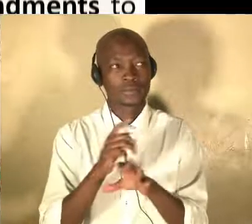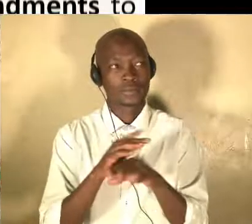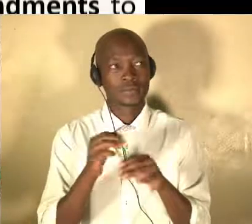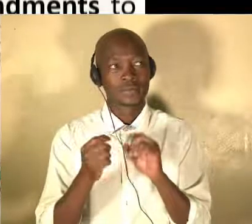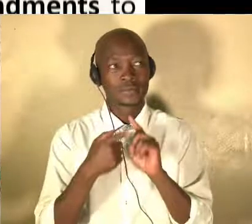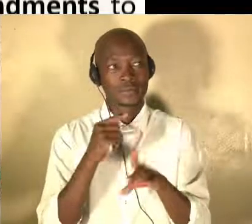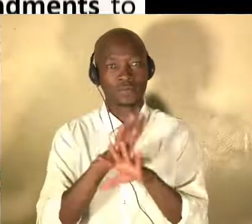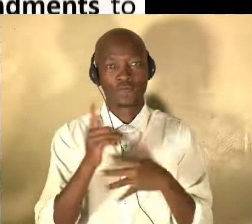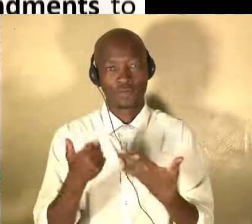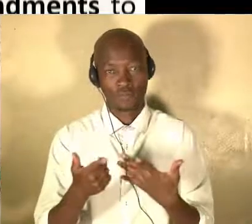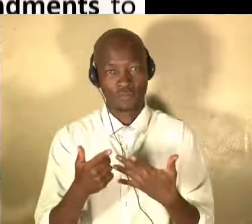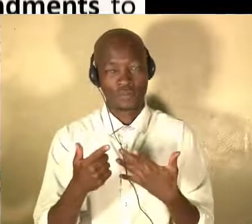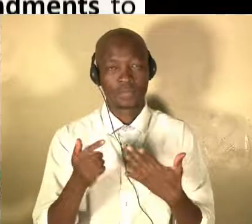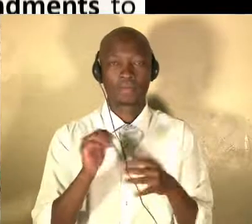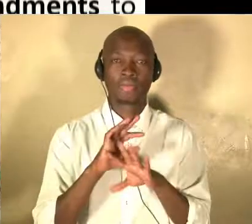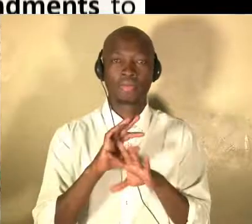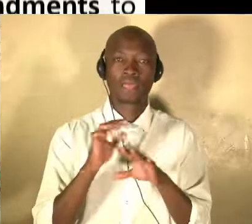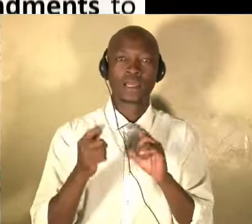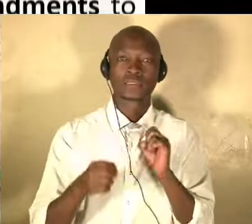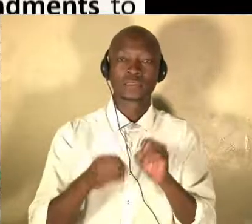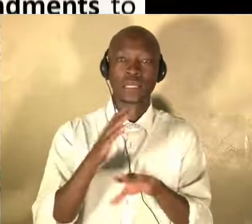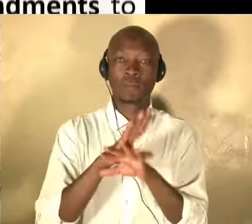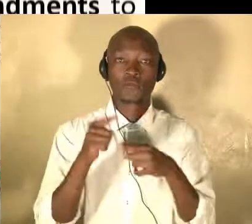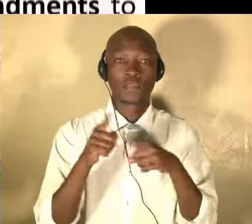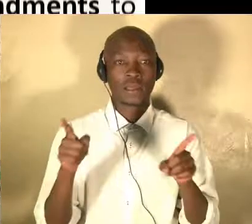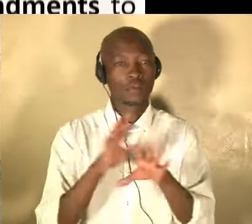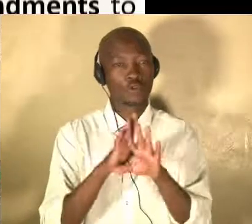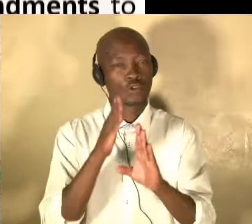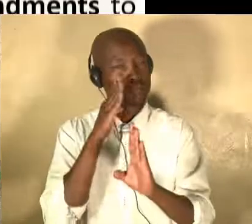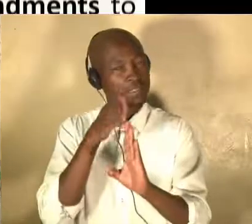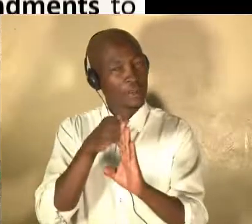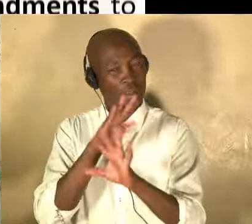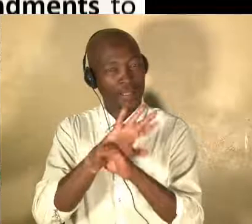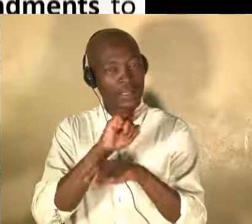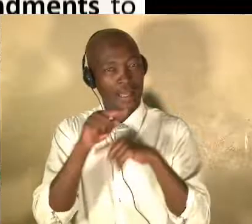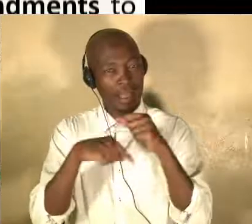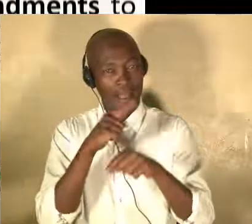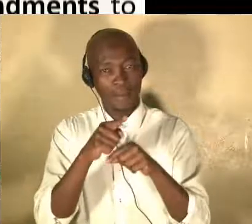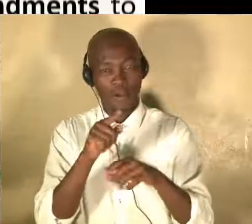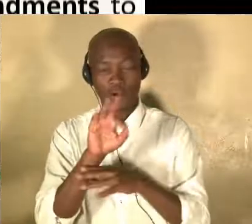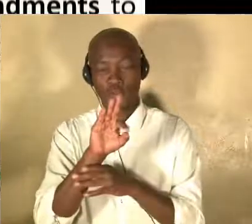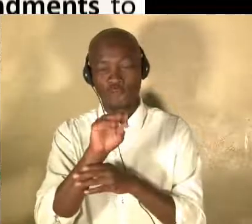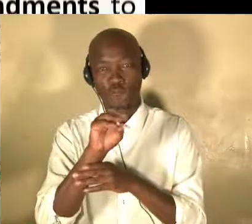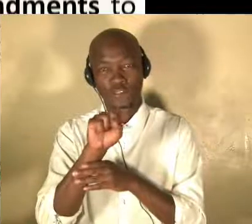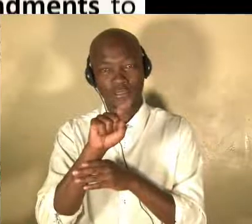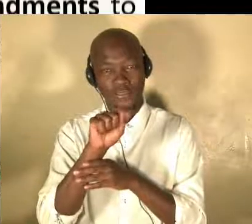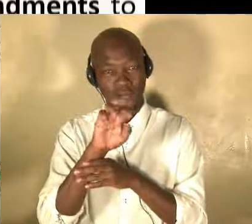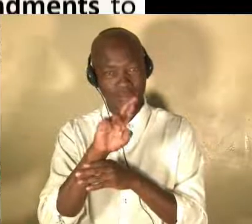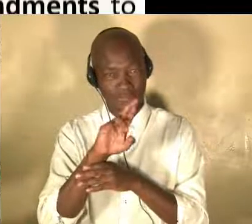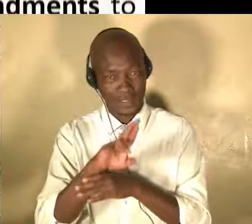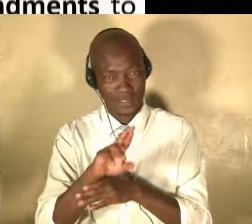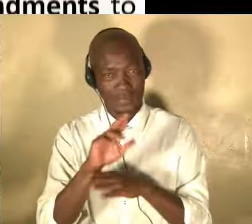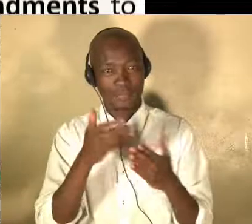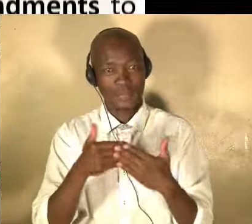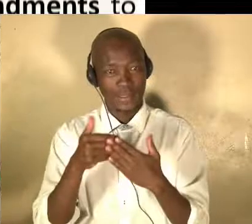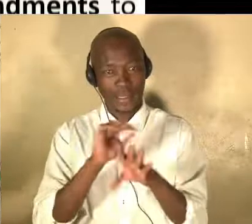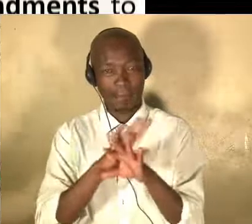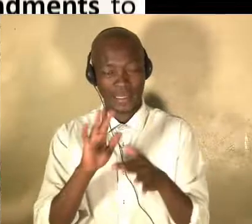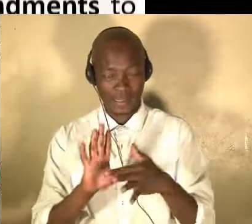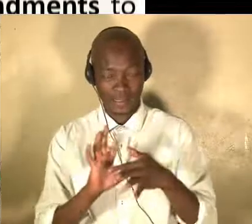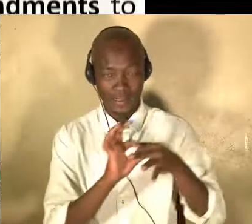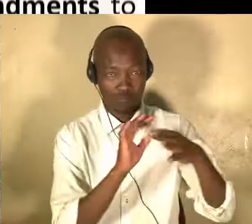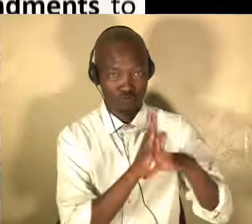presentation that some of them would not be directly about foster care, but they link with foster care